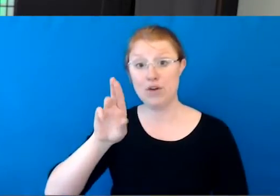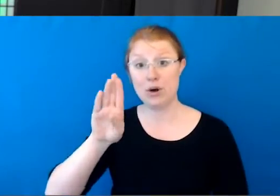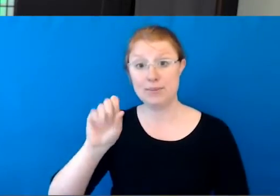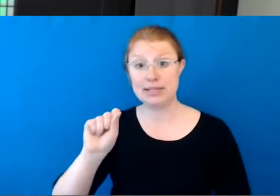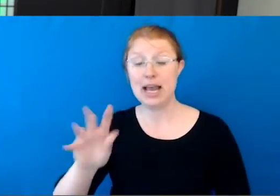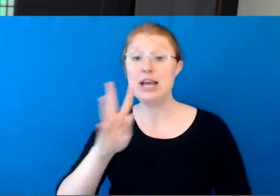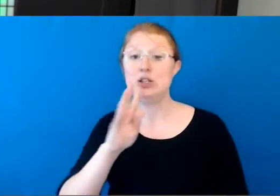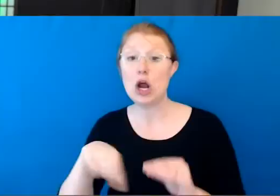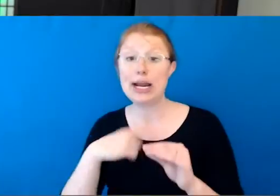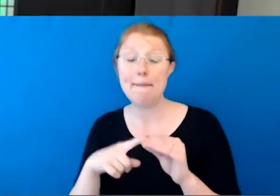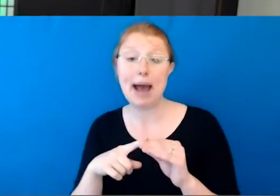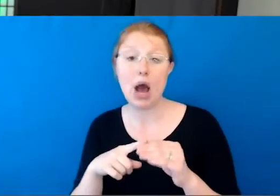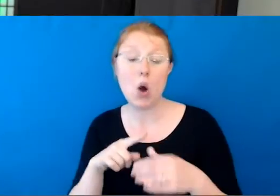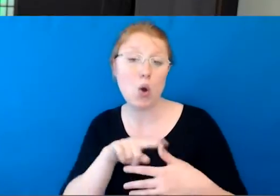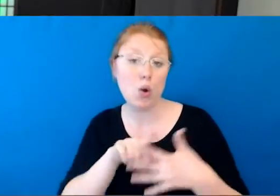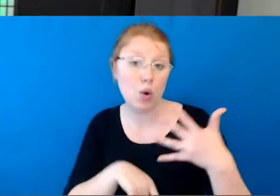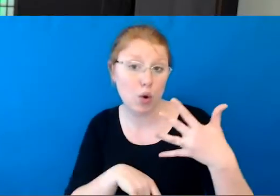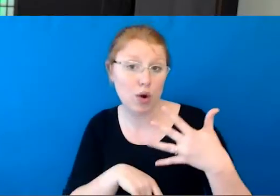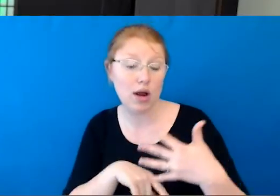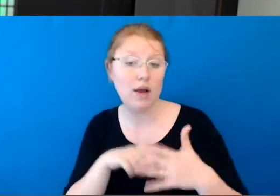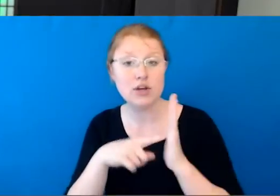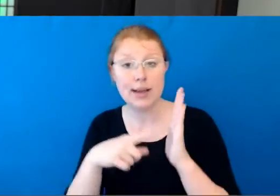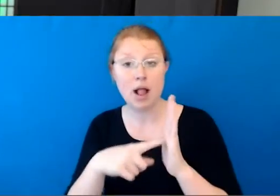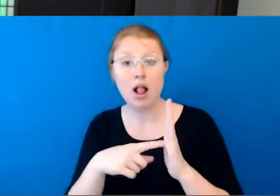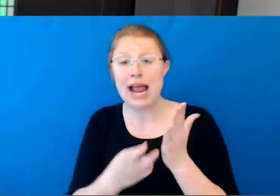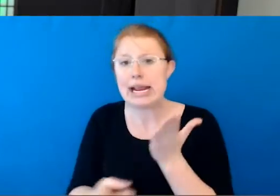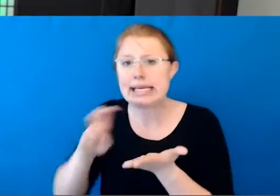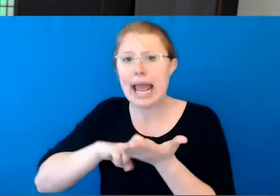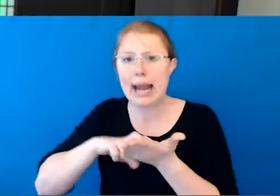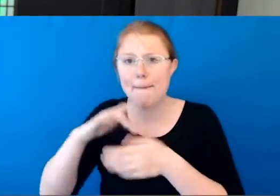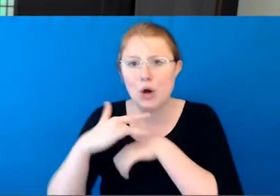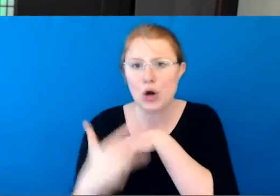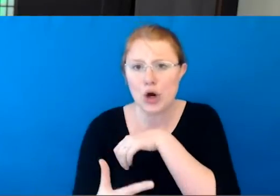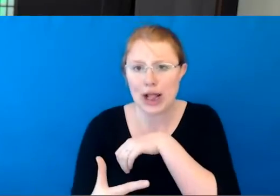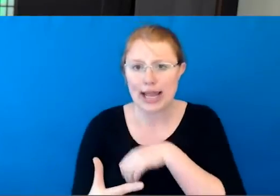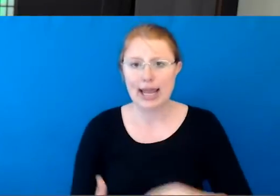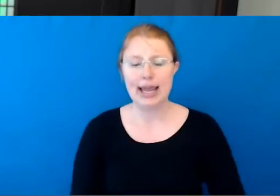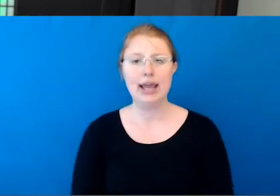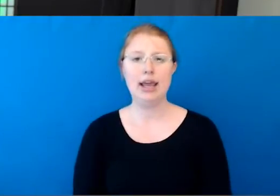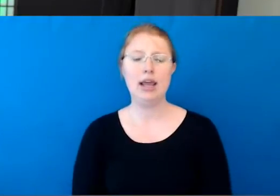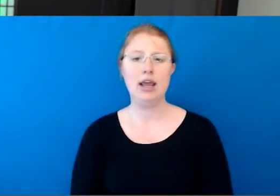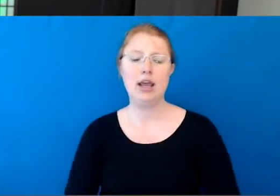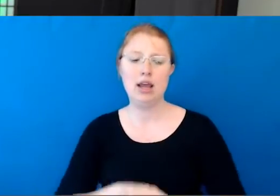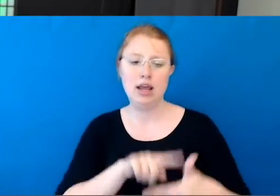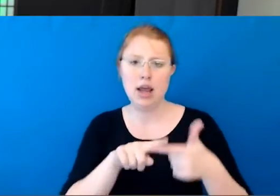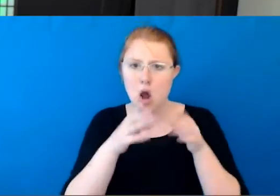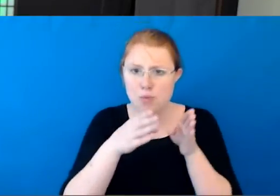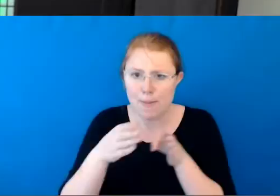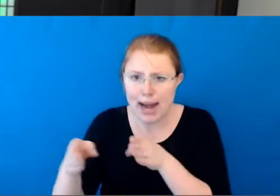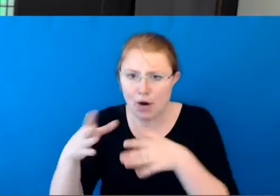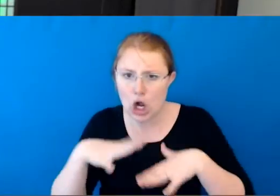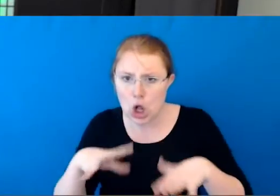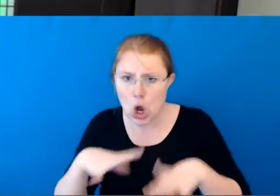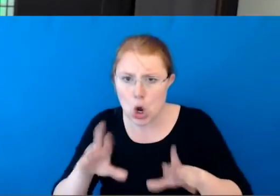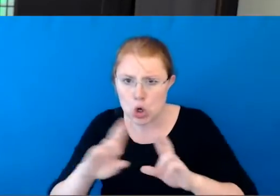is great profit, there is great blessing, and there is great reward in that